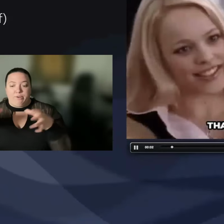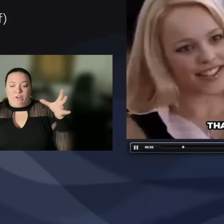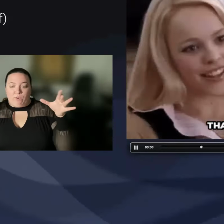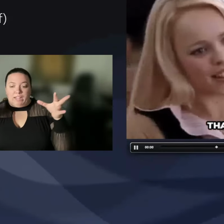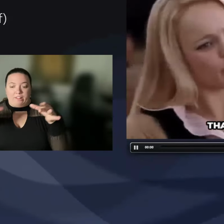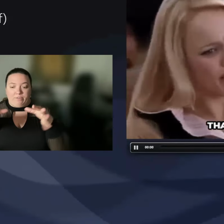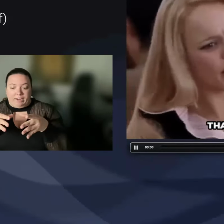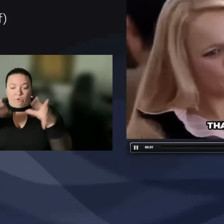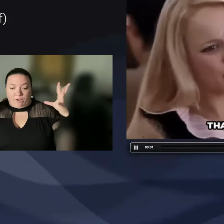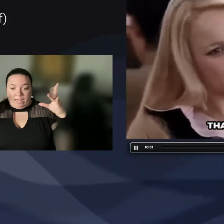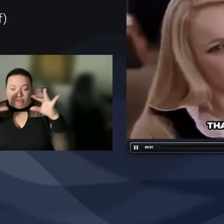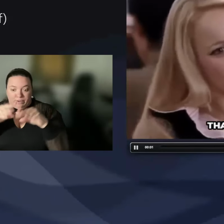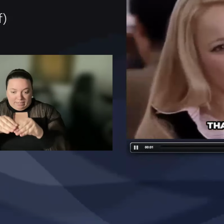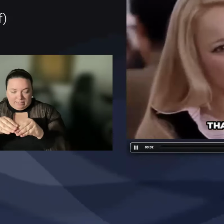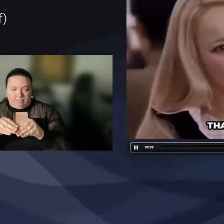Gathering,